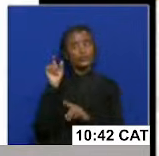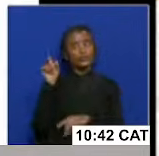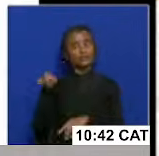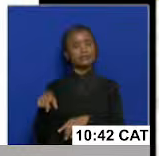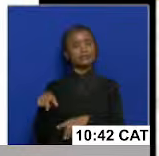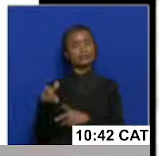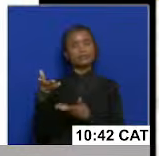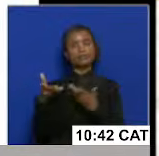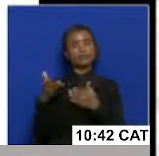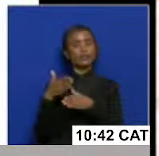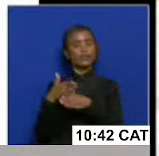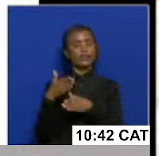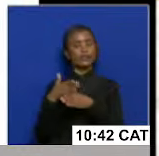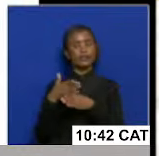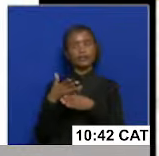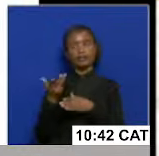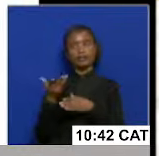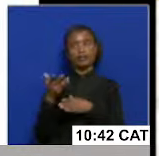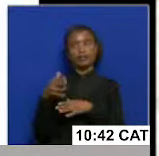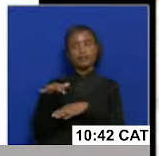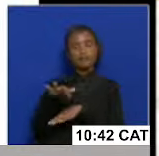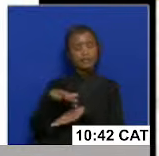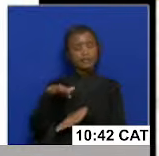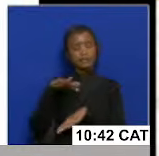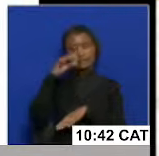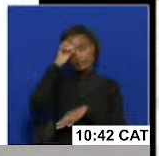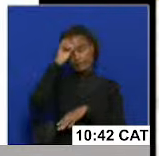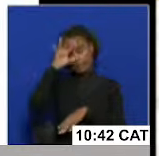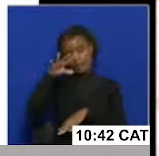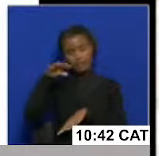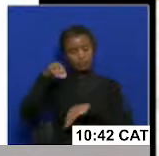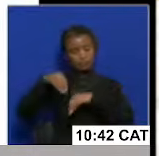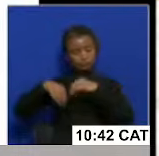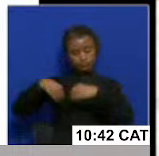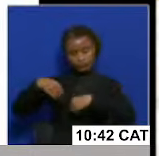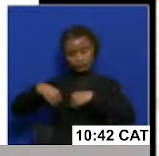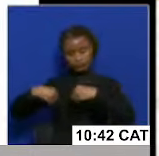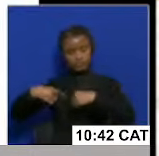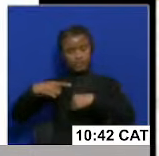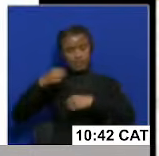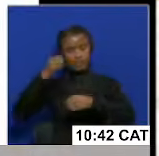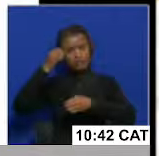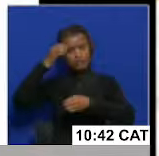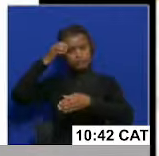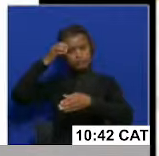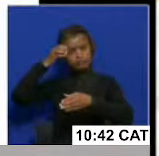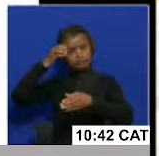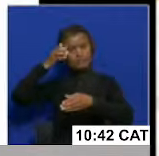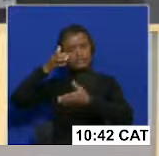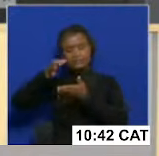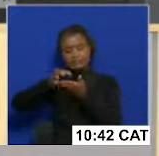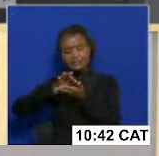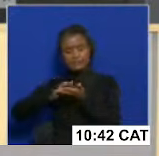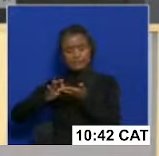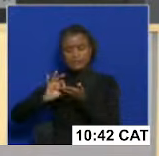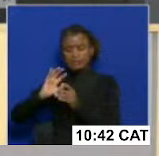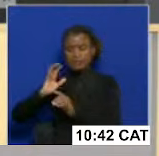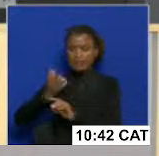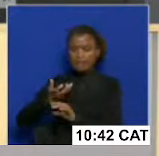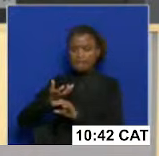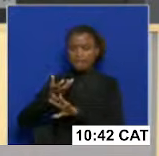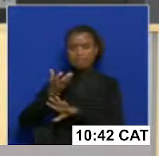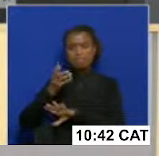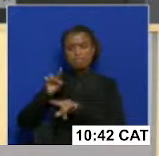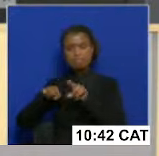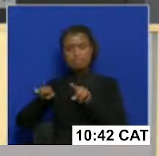had knowledge of mining and stones would suggest that it's someone that you knew fairly